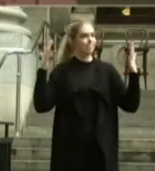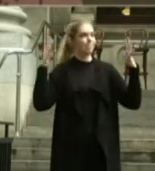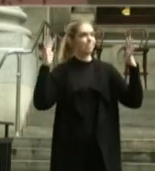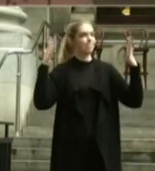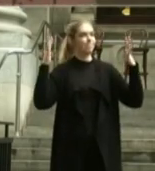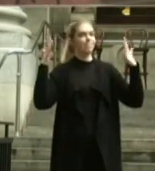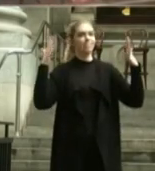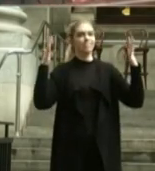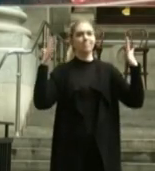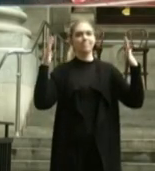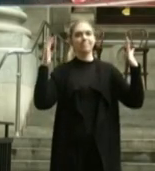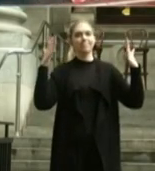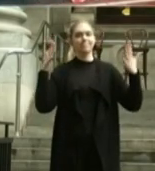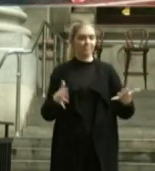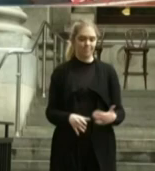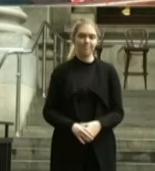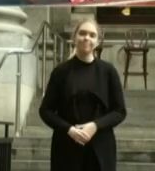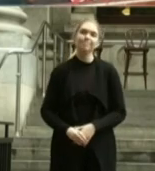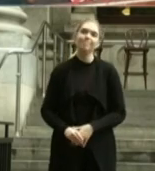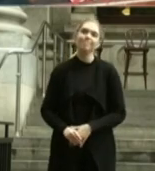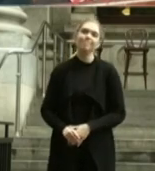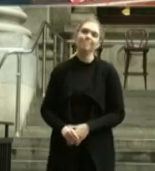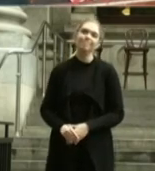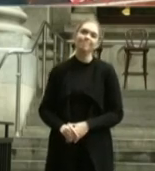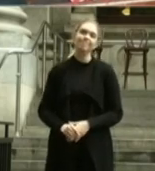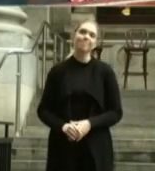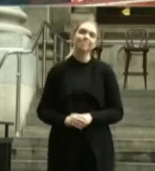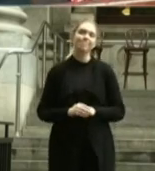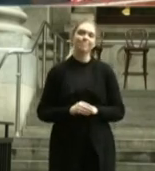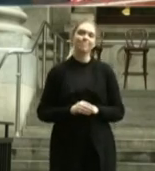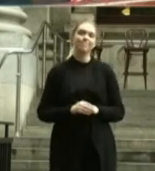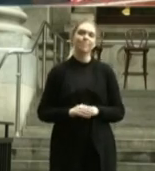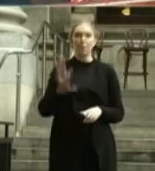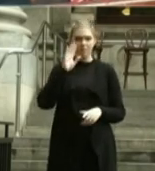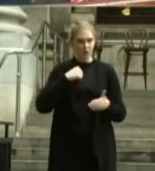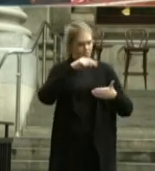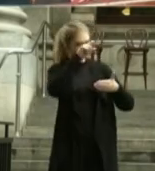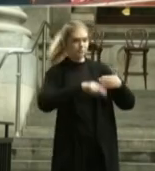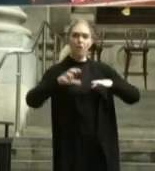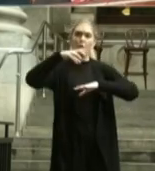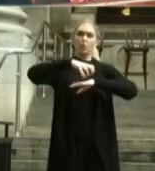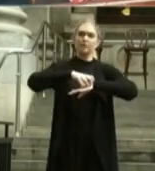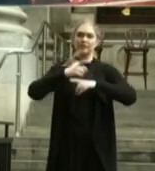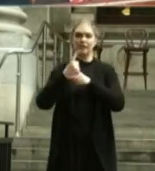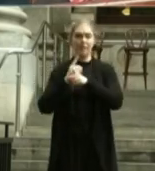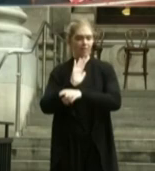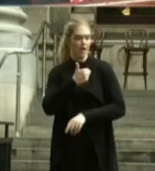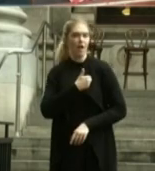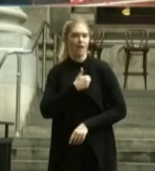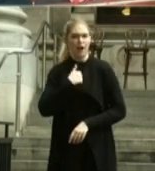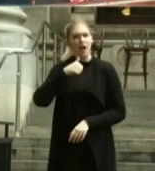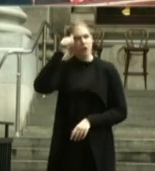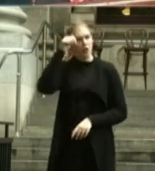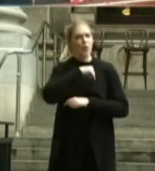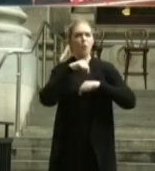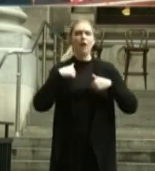Yeah. And before I read the Uluru Statement of the Heart, I